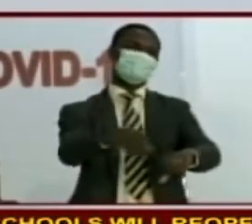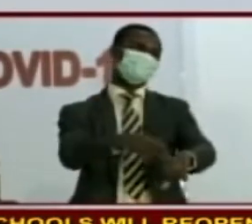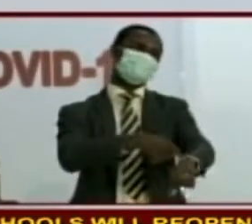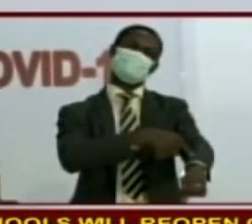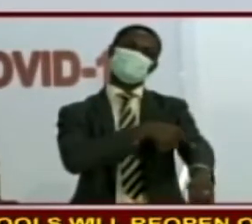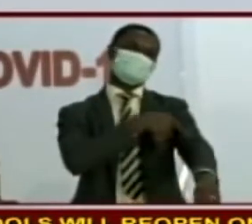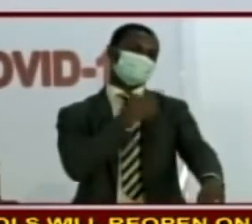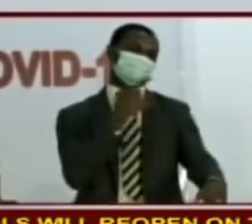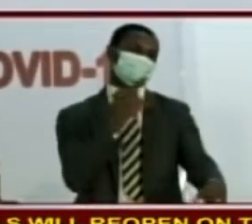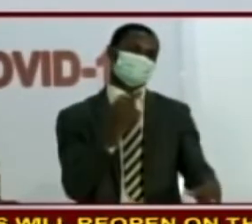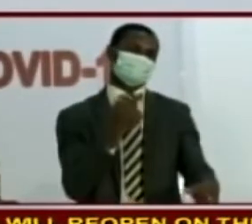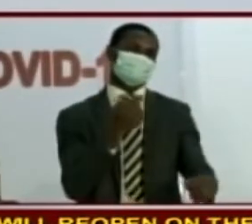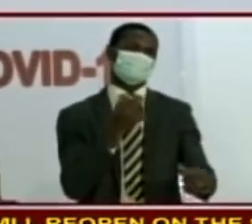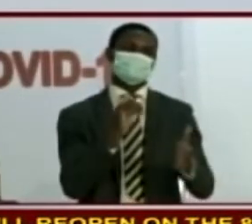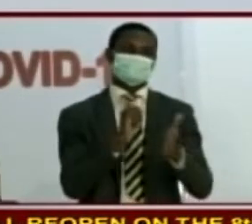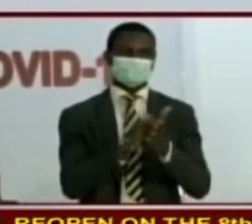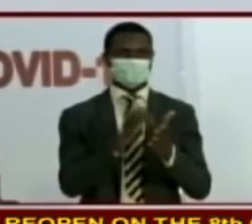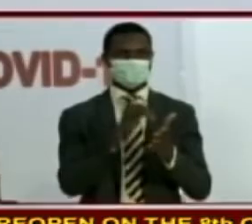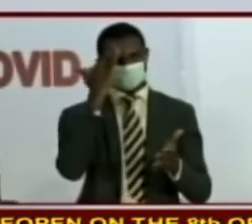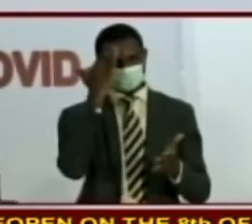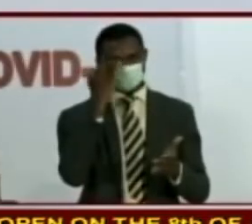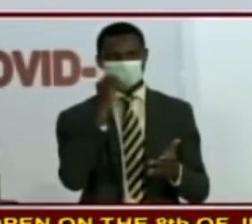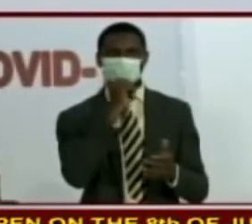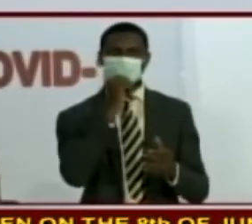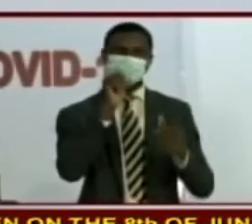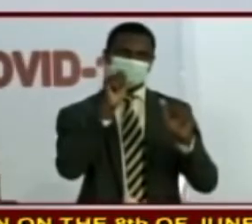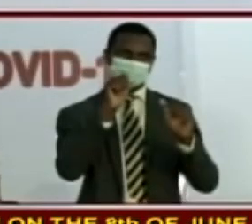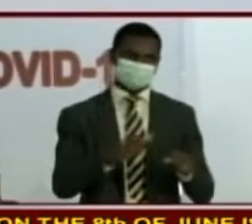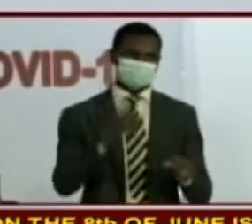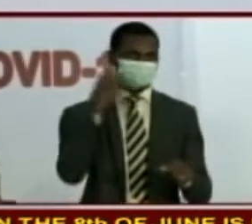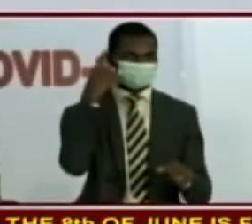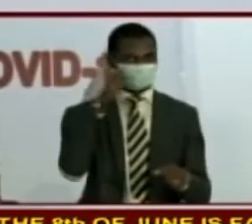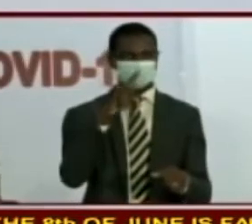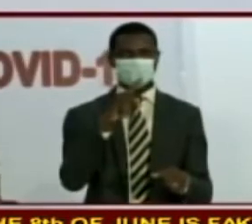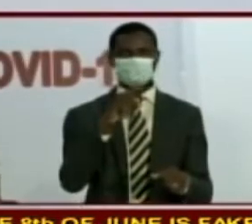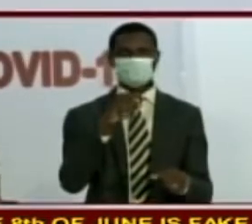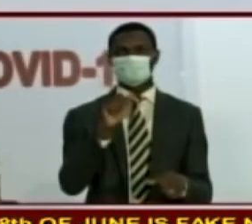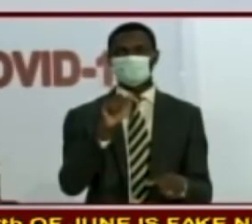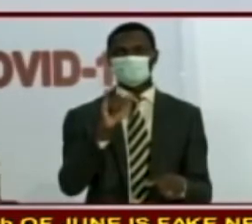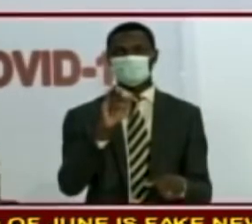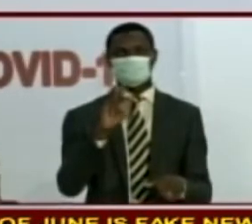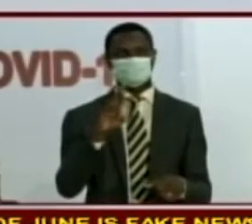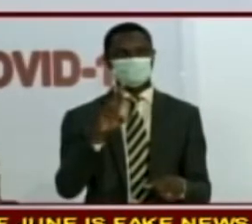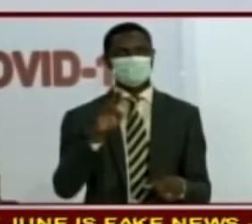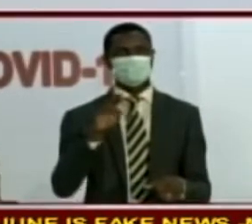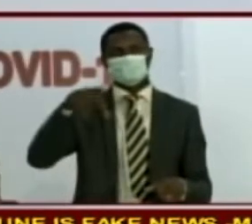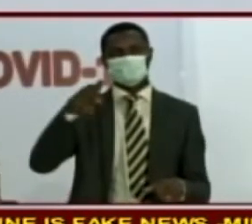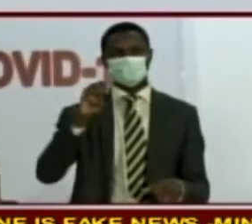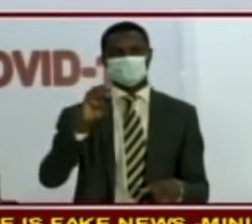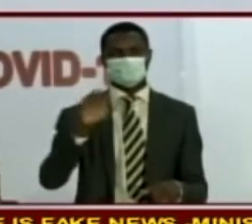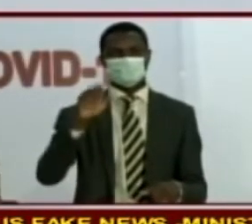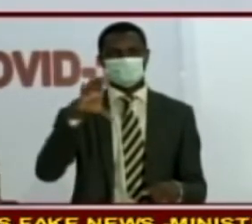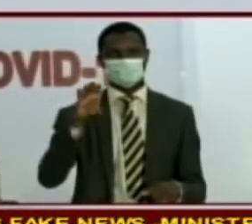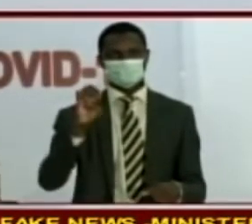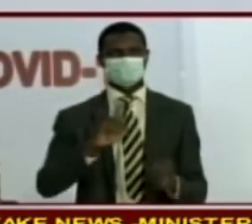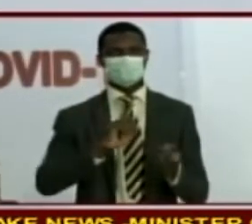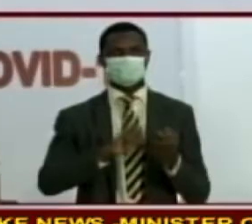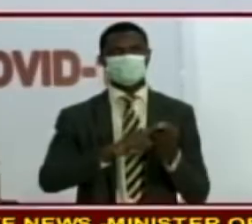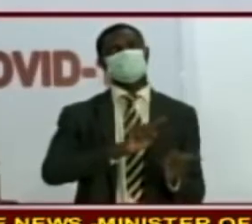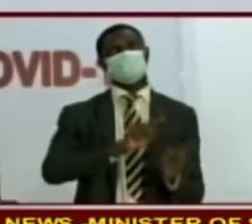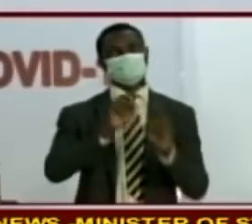essentially, it was not possible for Air Peace to go and evacuate these